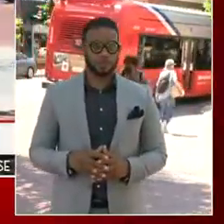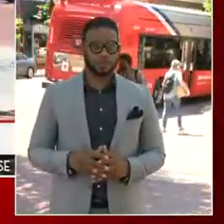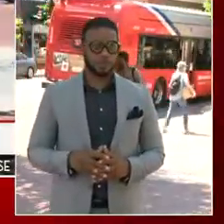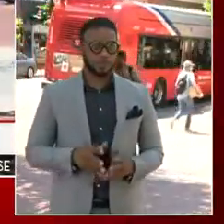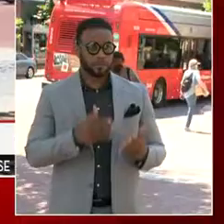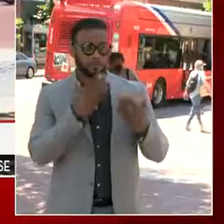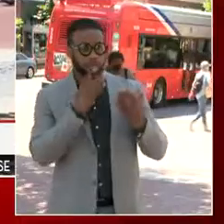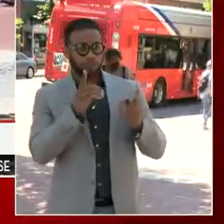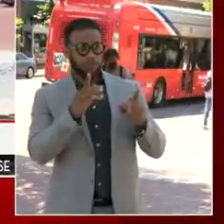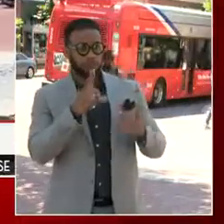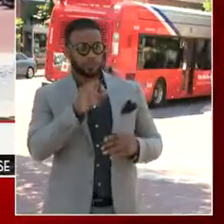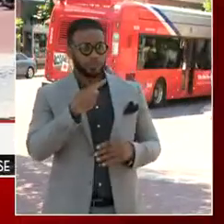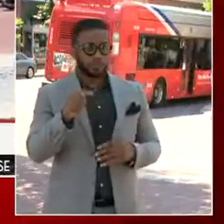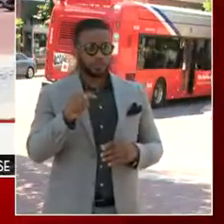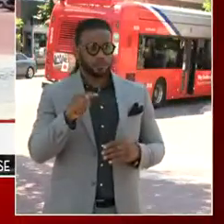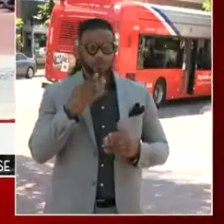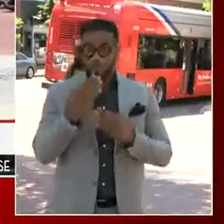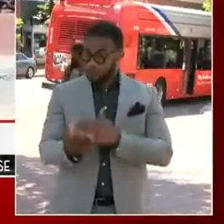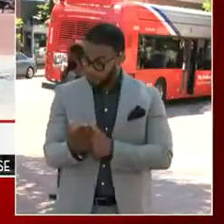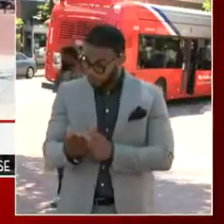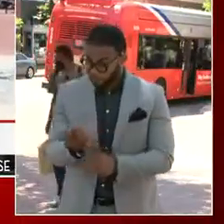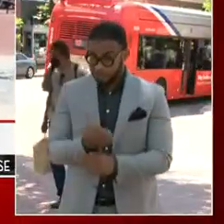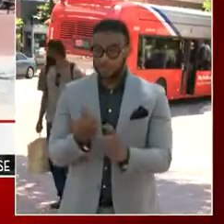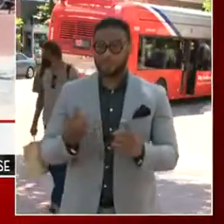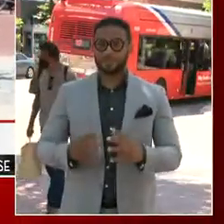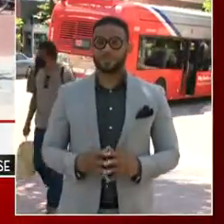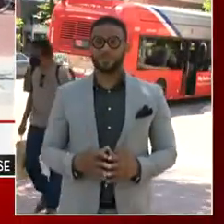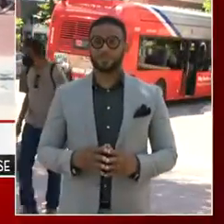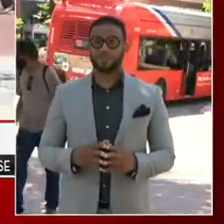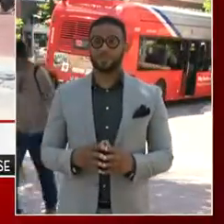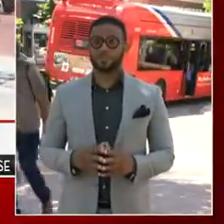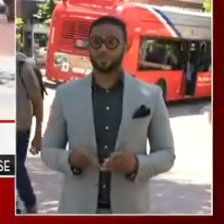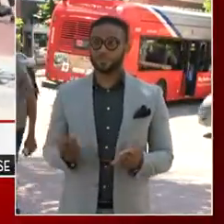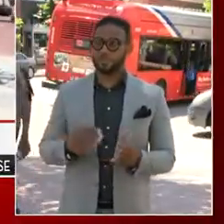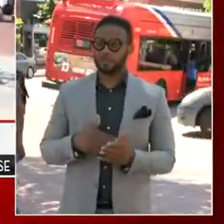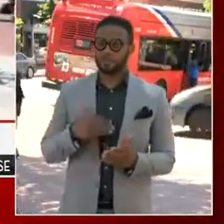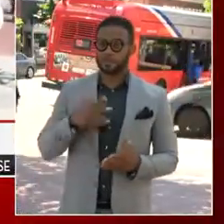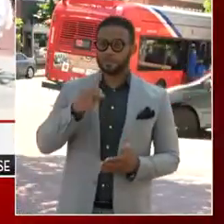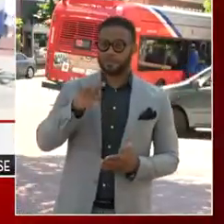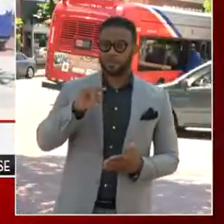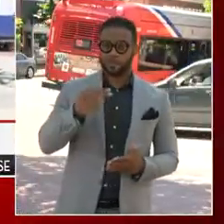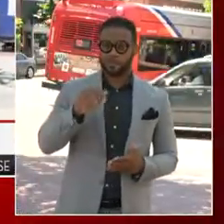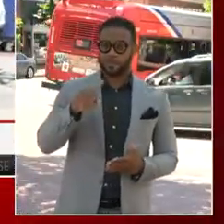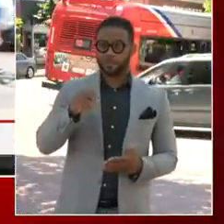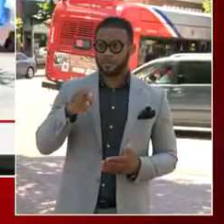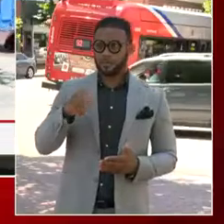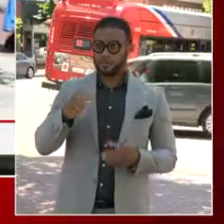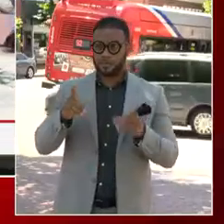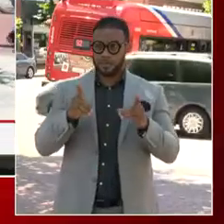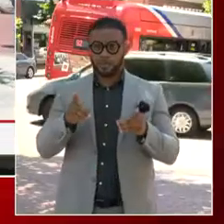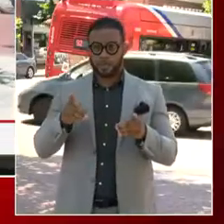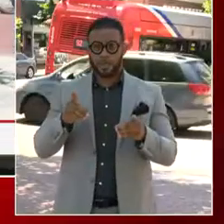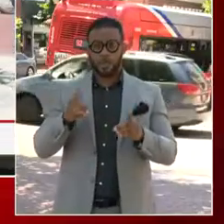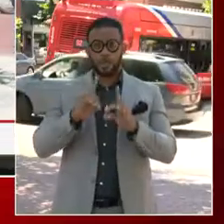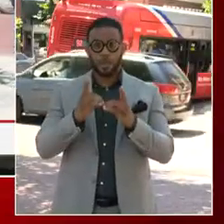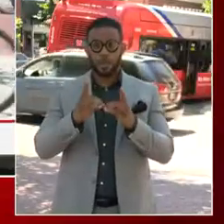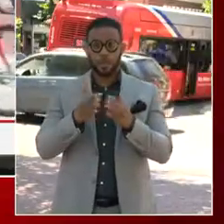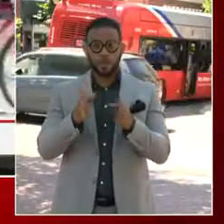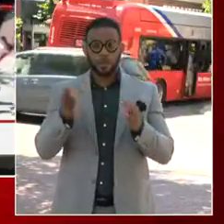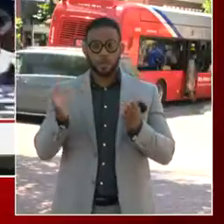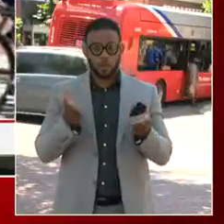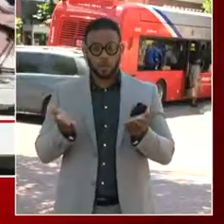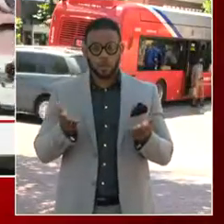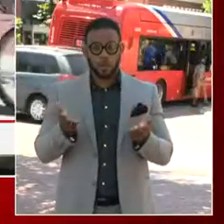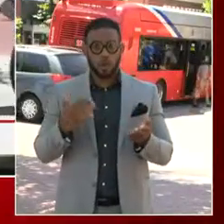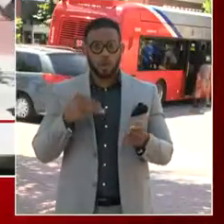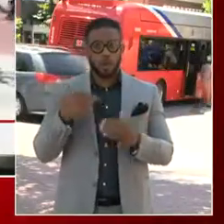Thank you, Director Lott, and good morning, everyone. Again, I am Keith Anderson, the Director of the Department of General Services, where our